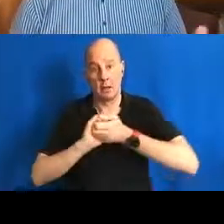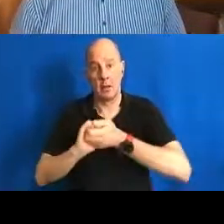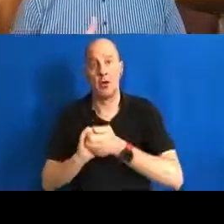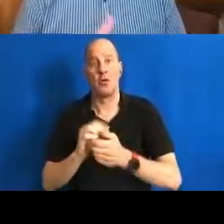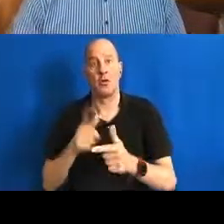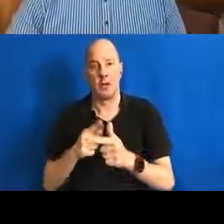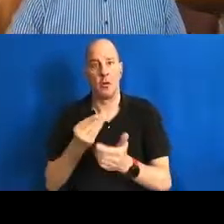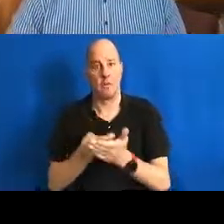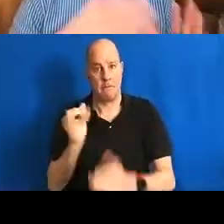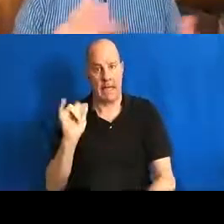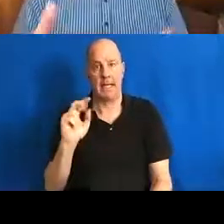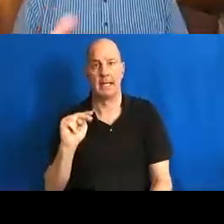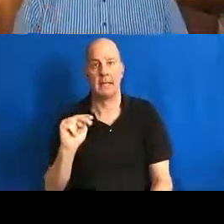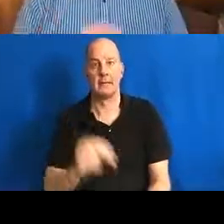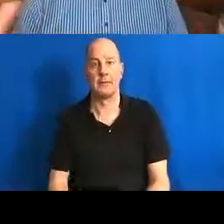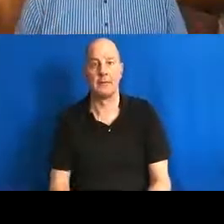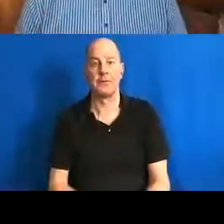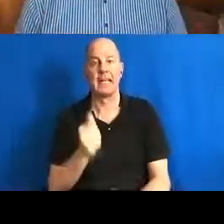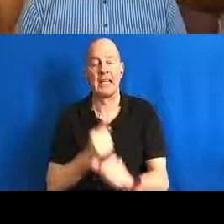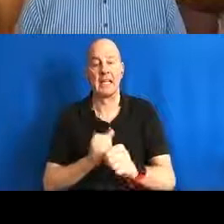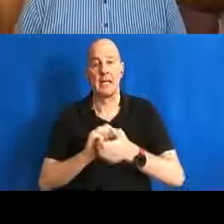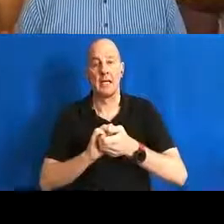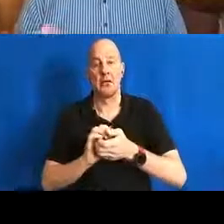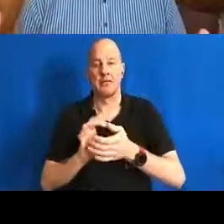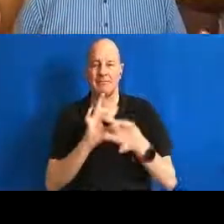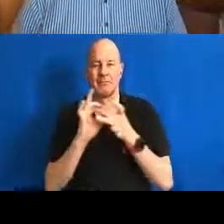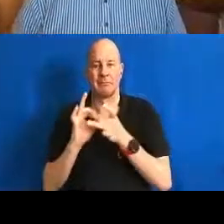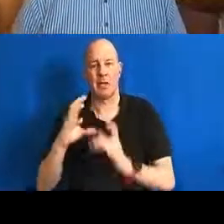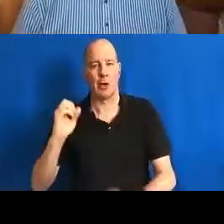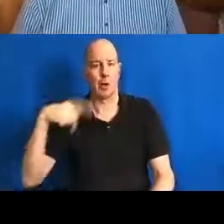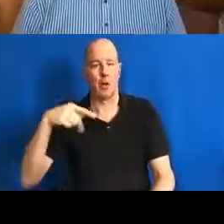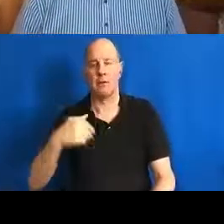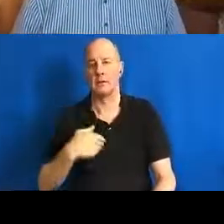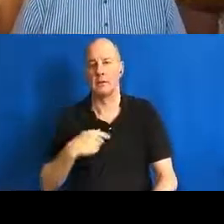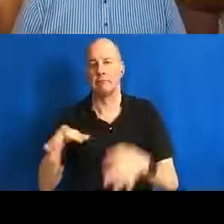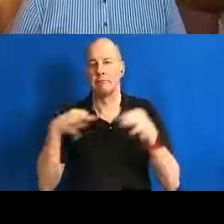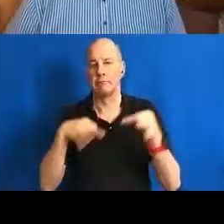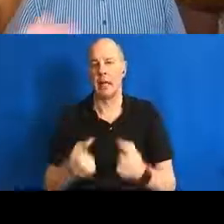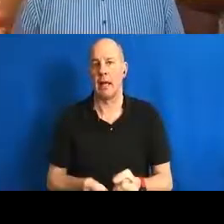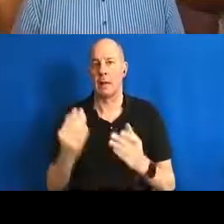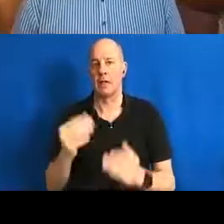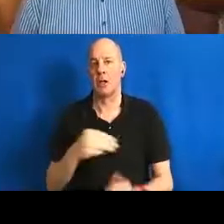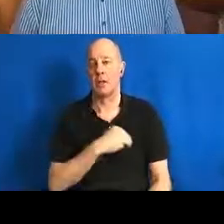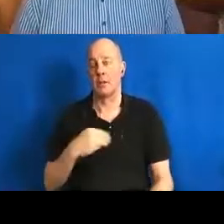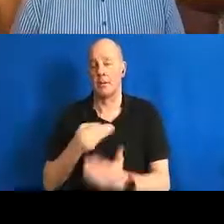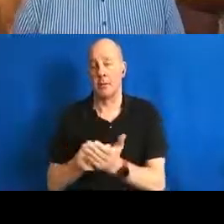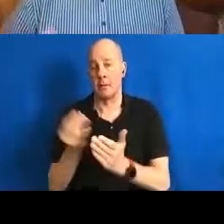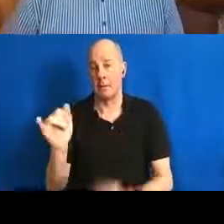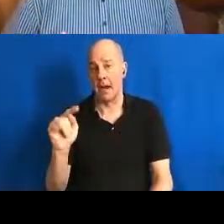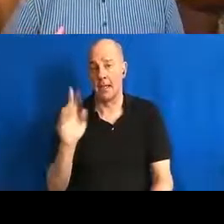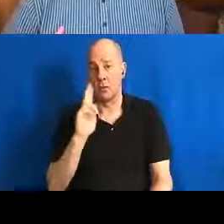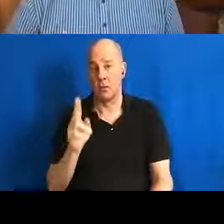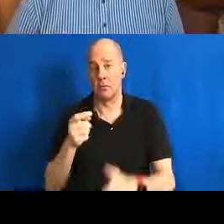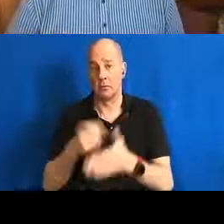And sometimes each cooperative gets to define how much that member buy-in amount is. Some cooperatives have it